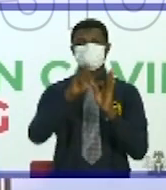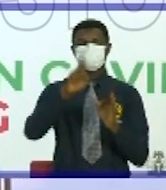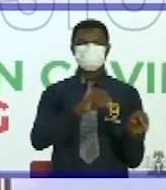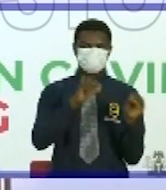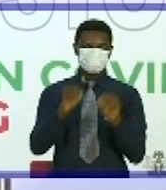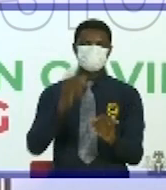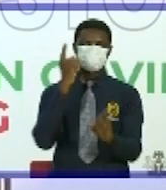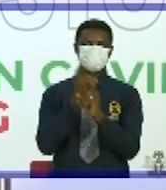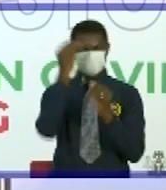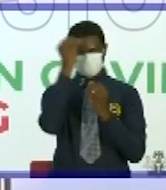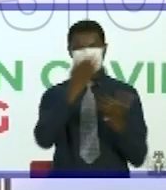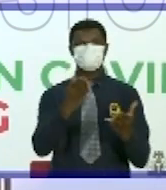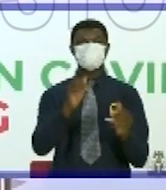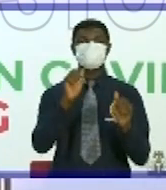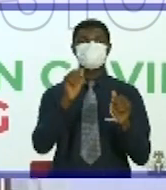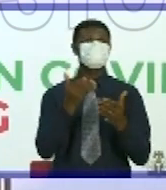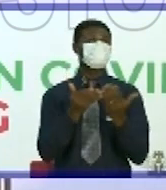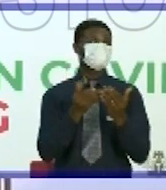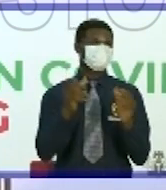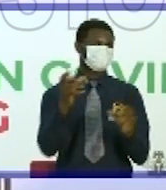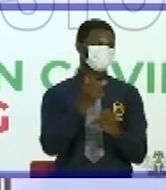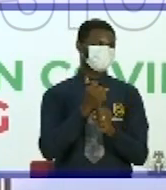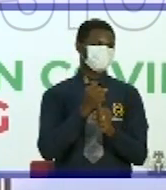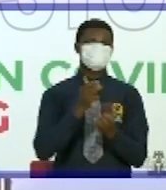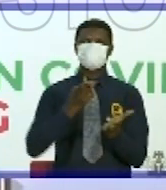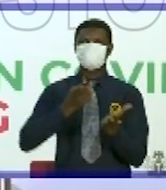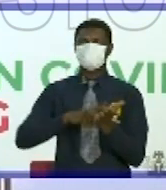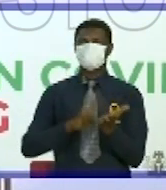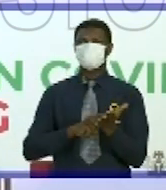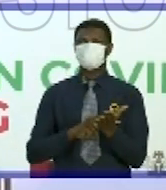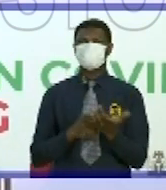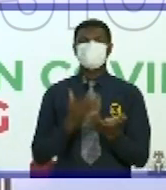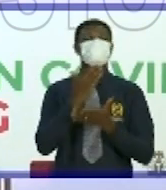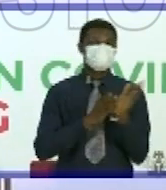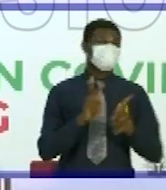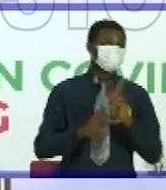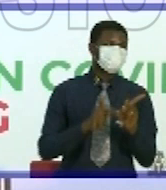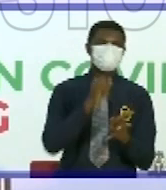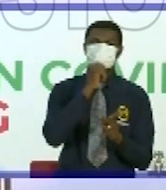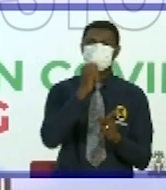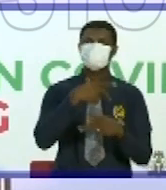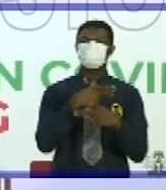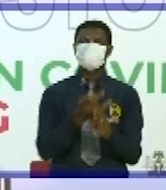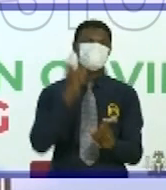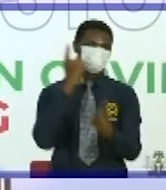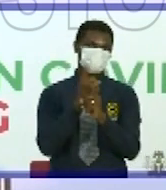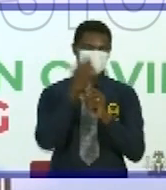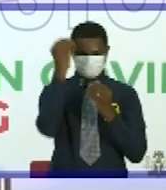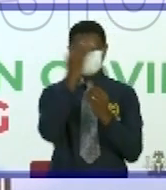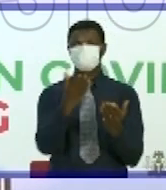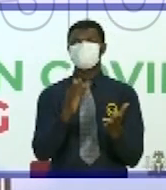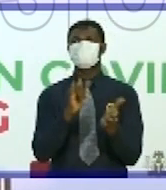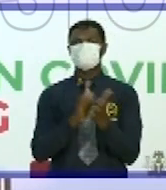we can get a result. I mentioned here that sometimes some people do not give the right information, and so you might not